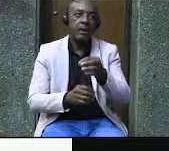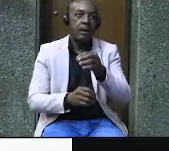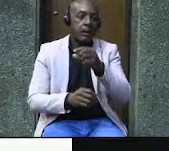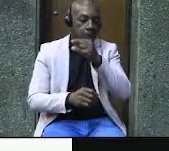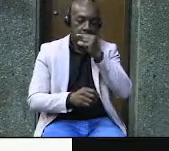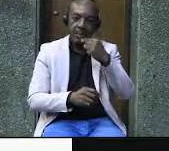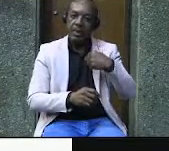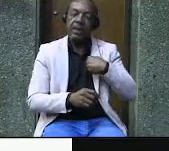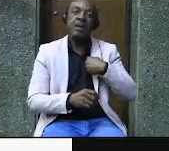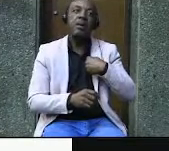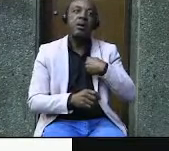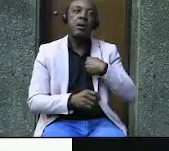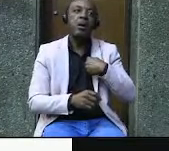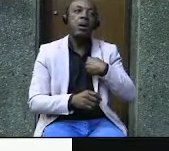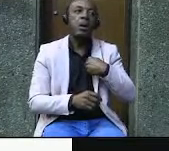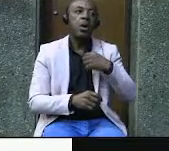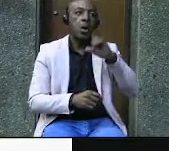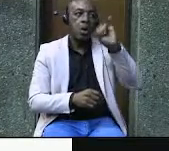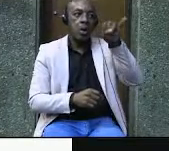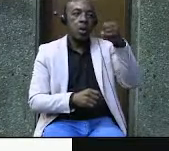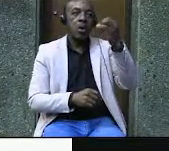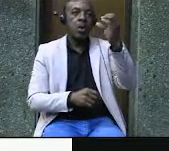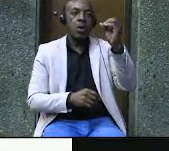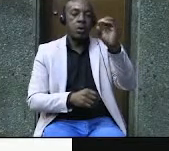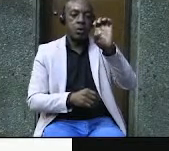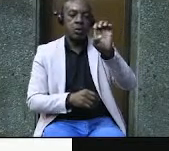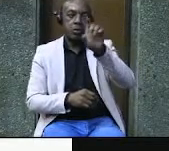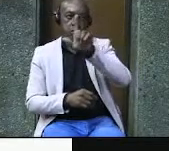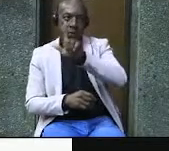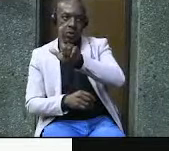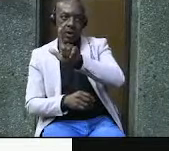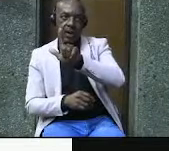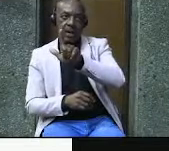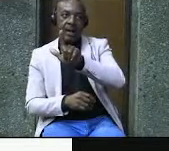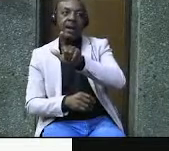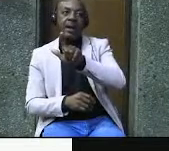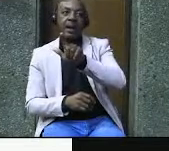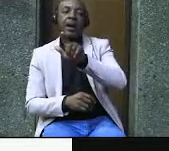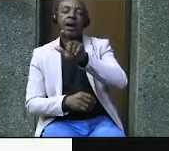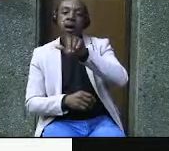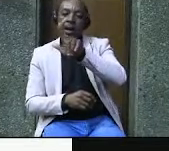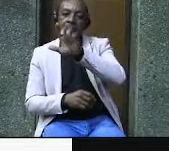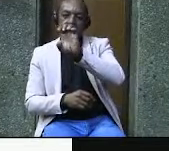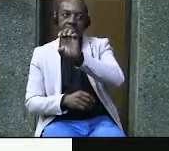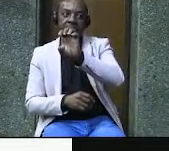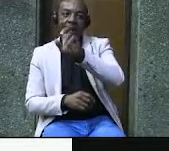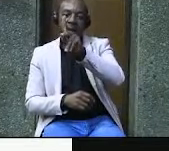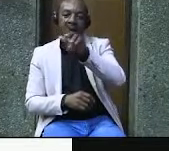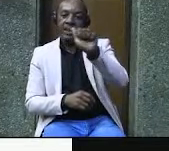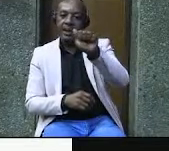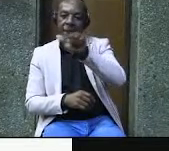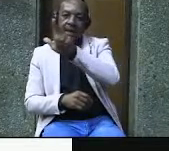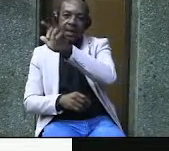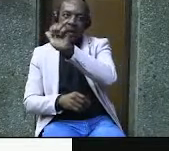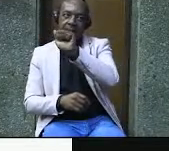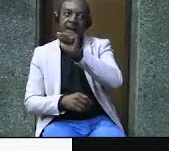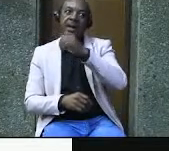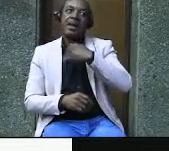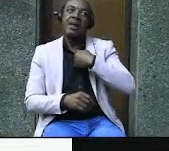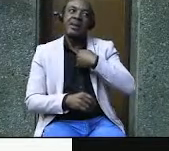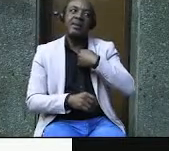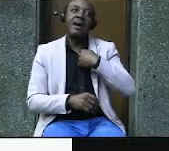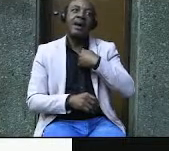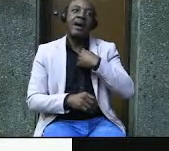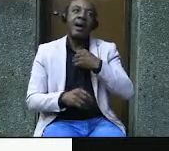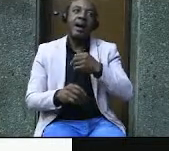my name is Joe Lekala. My apologies. My name is Joe Lekala. I'm representing the Department of Public Works and Infrastructure.